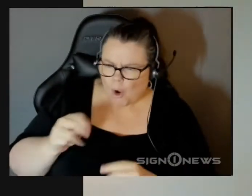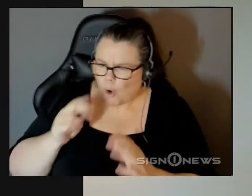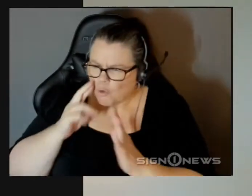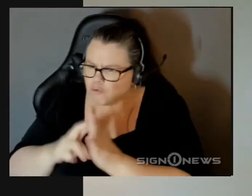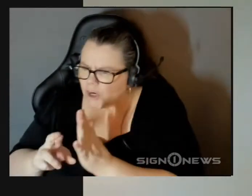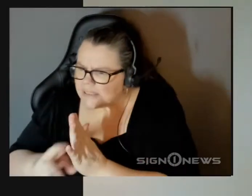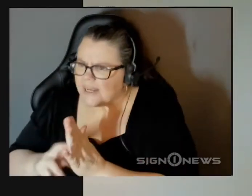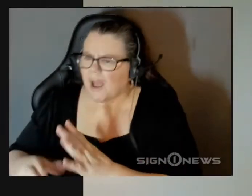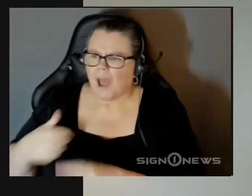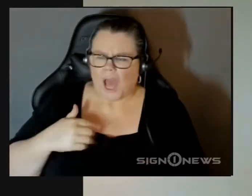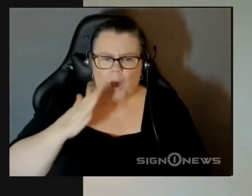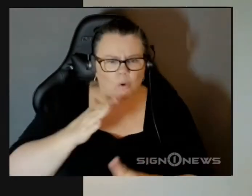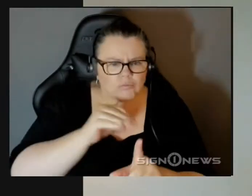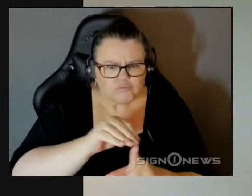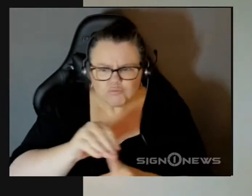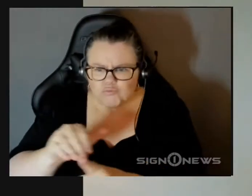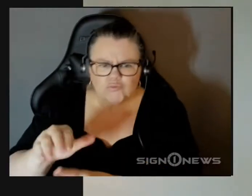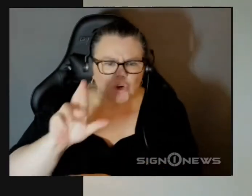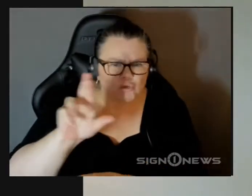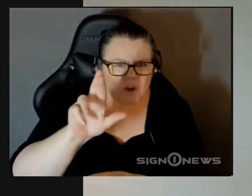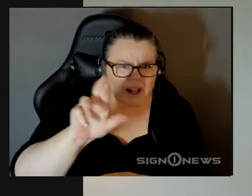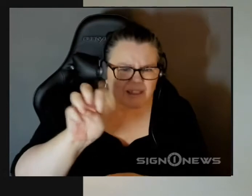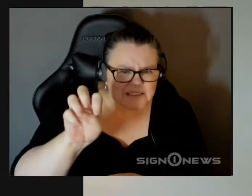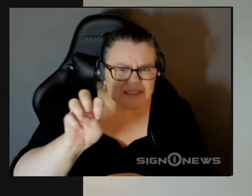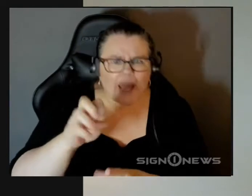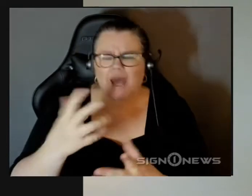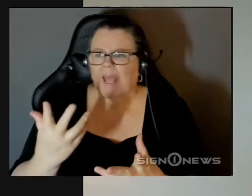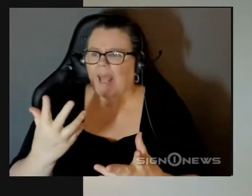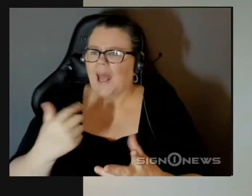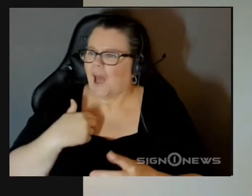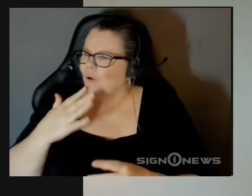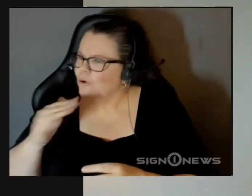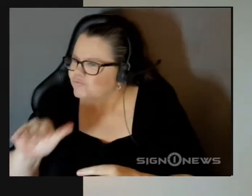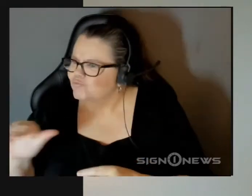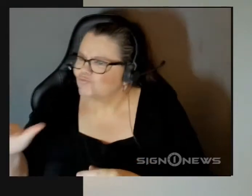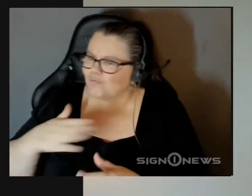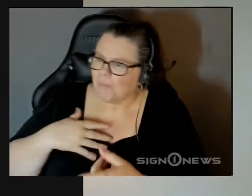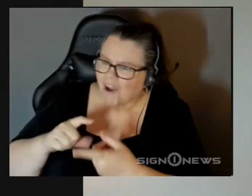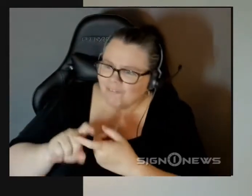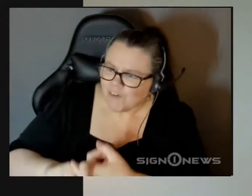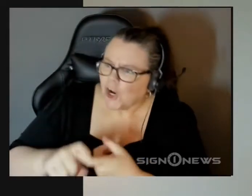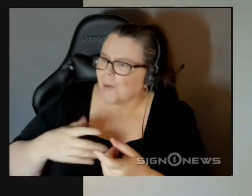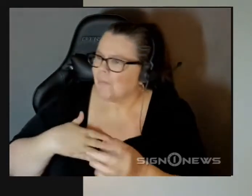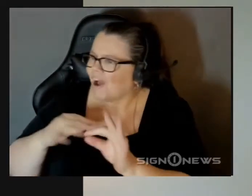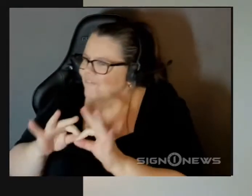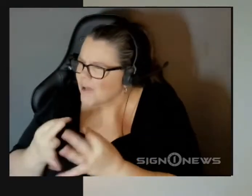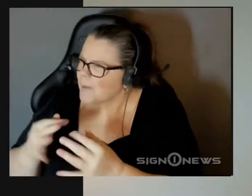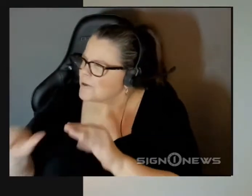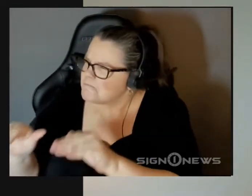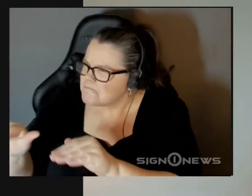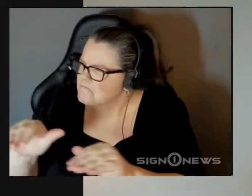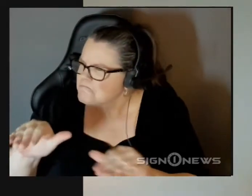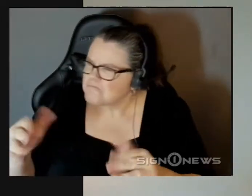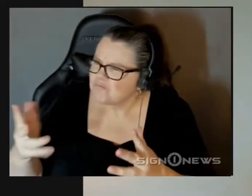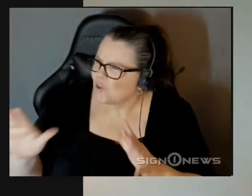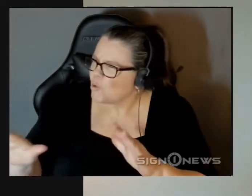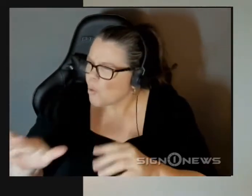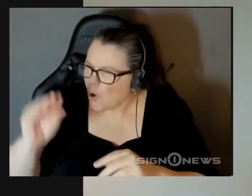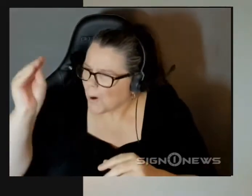family. But ultimately, I'm the person that's gonna decide which house it is that I'm buying and what town I'm gonna live